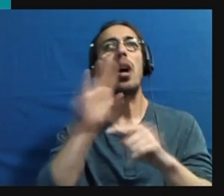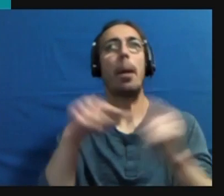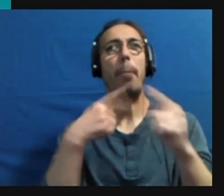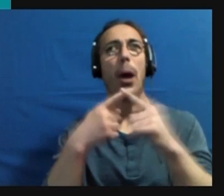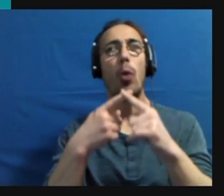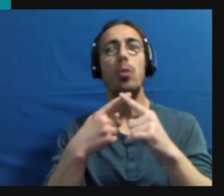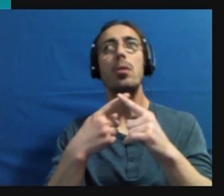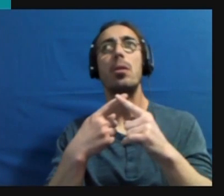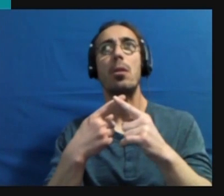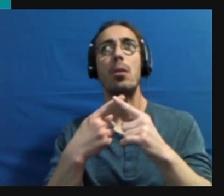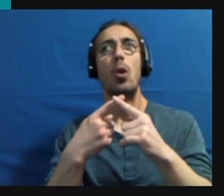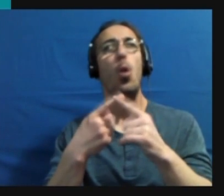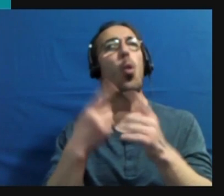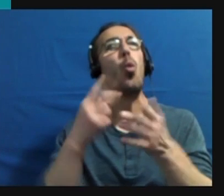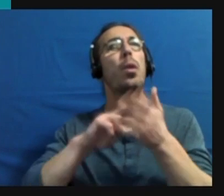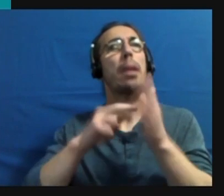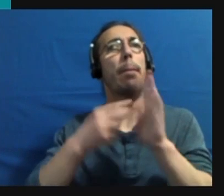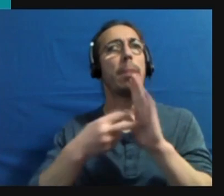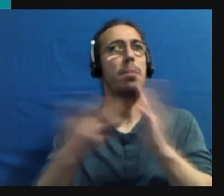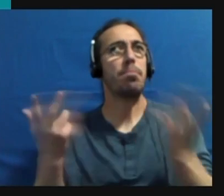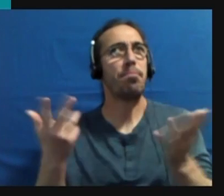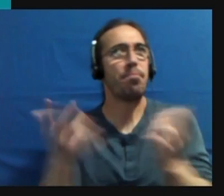about what this is. This is